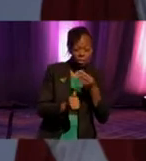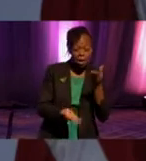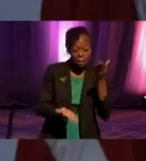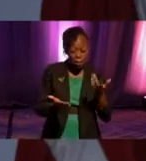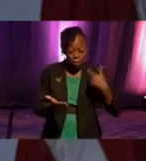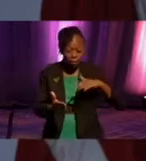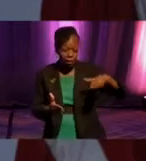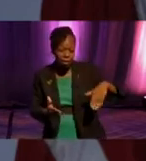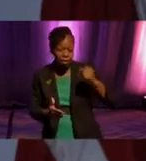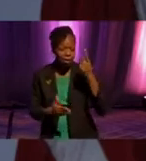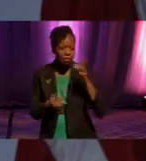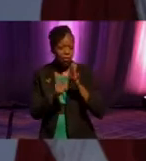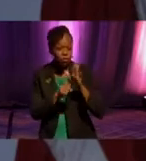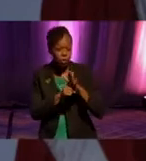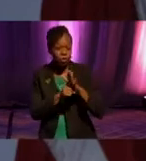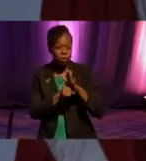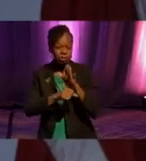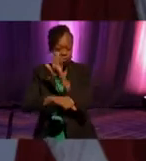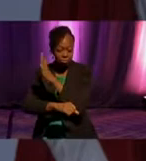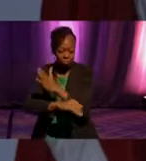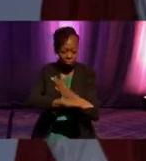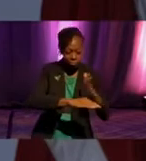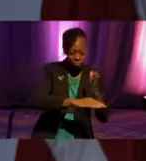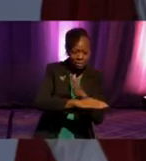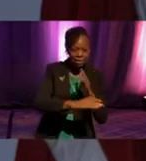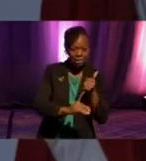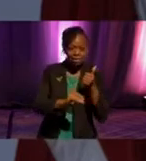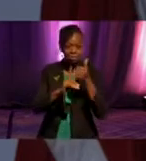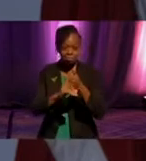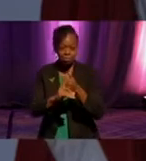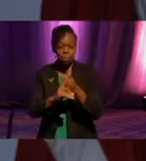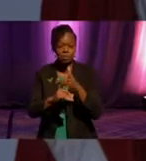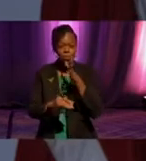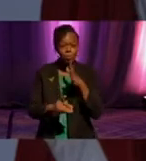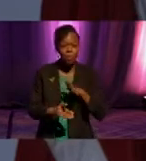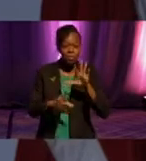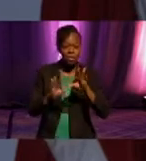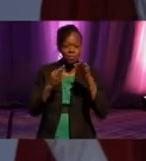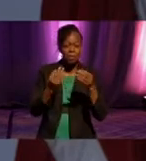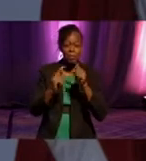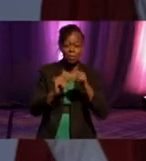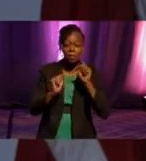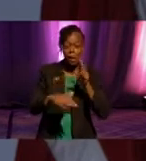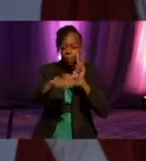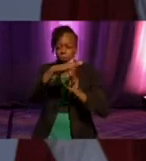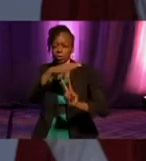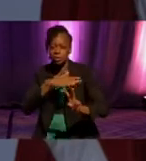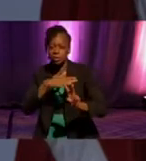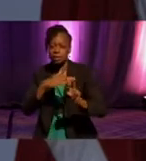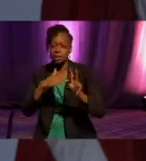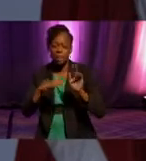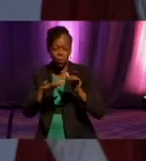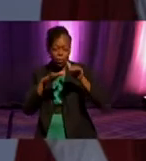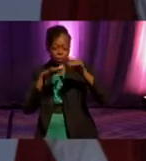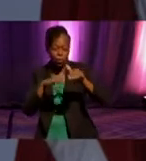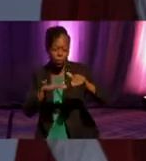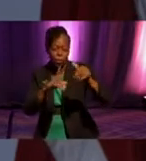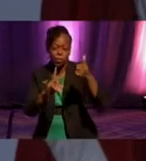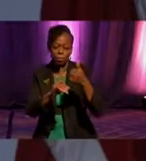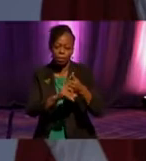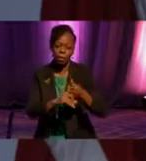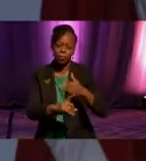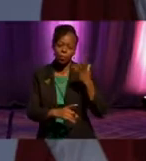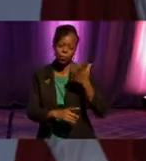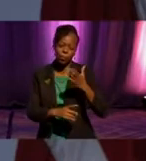families, we can anticipate that the ripple effects will be far-reaching and long-lasting. At each of